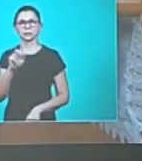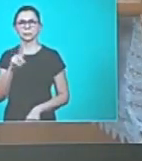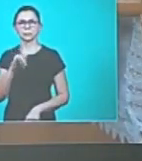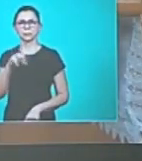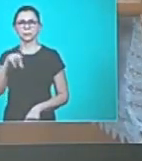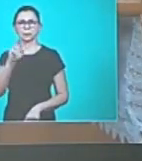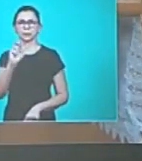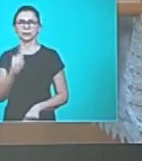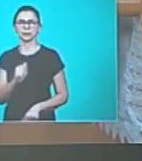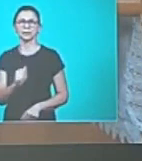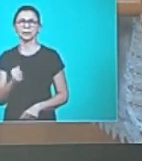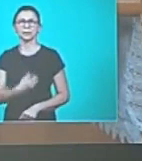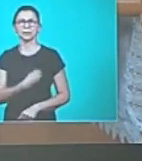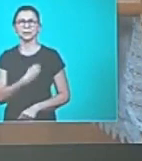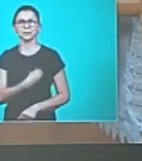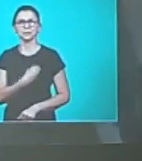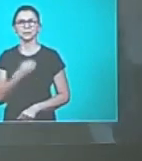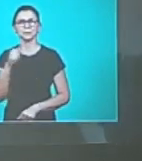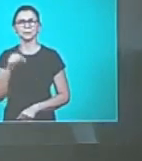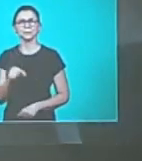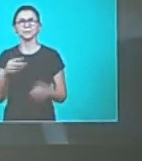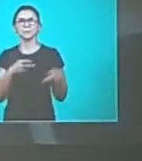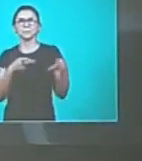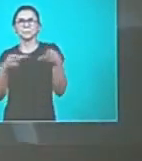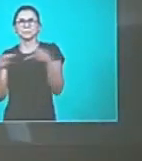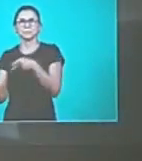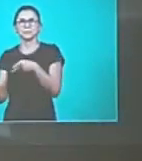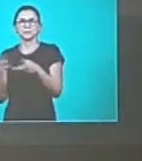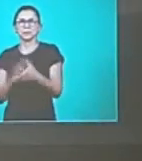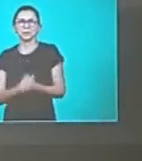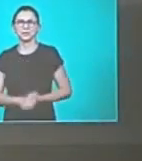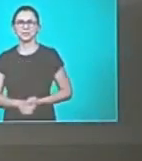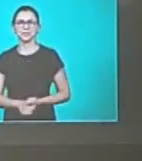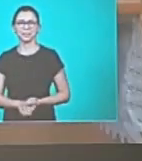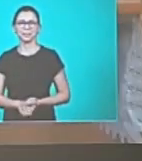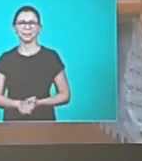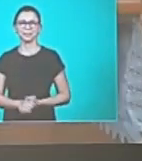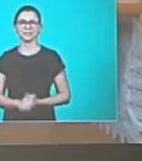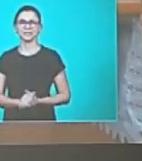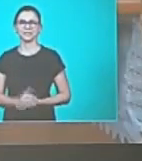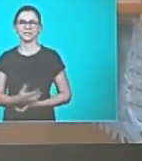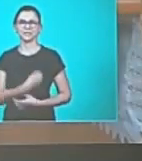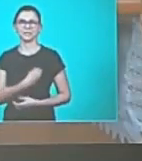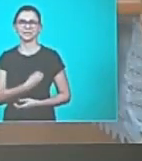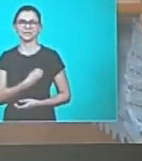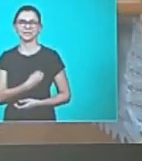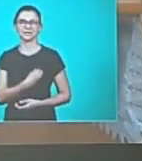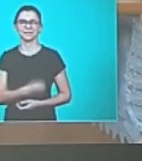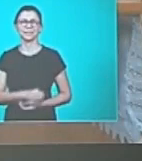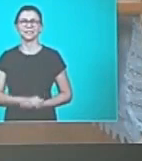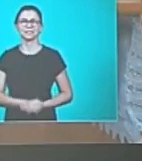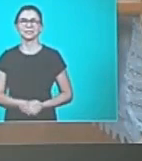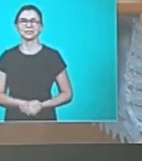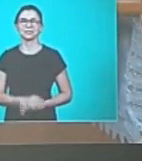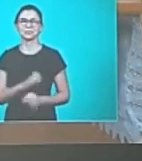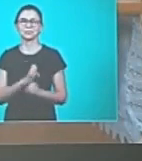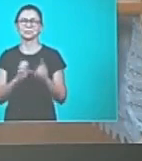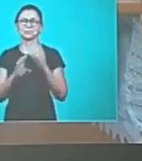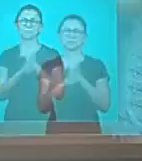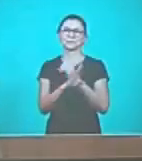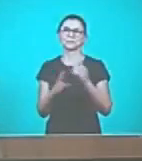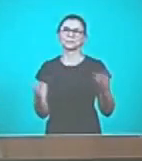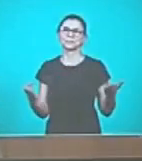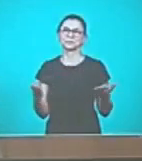morning. She is present here in the studio participating with us live from the transmission of Sunday school. Very